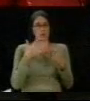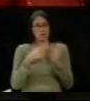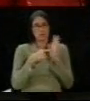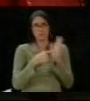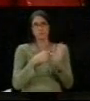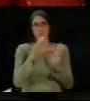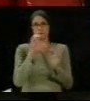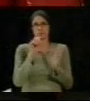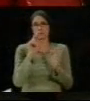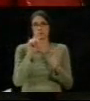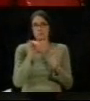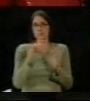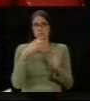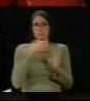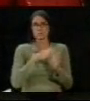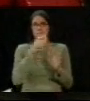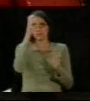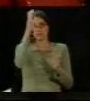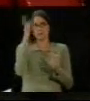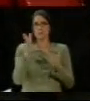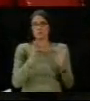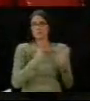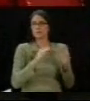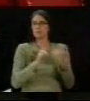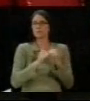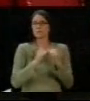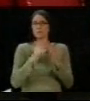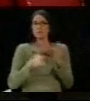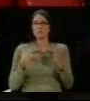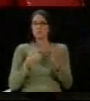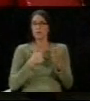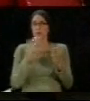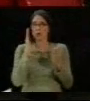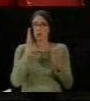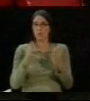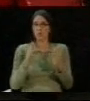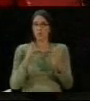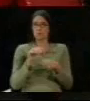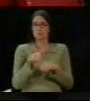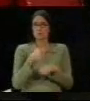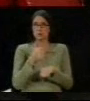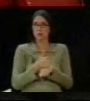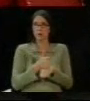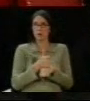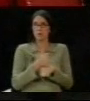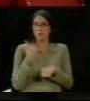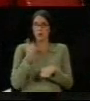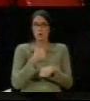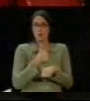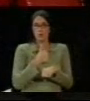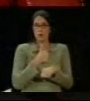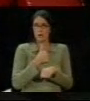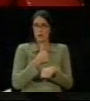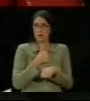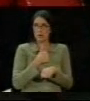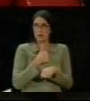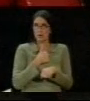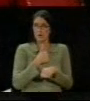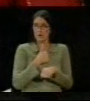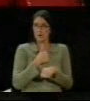plan on what we were going to deliver. We're traveling a fairly good